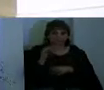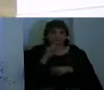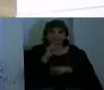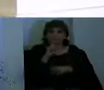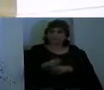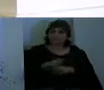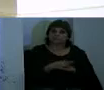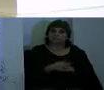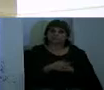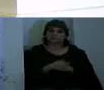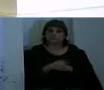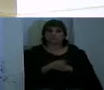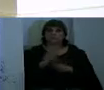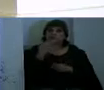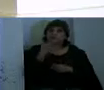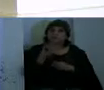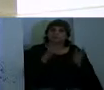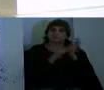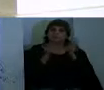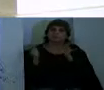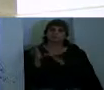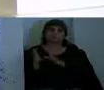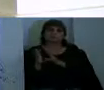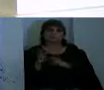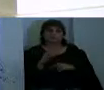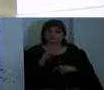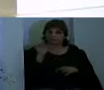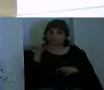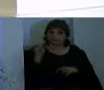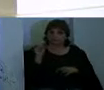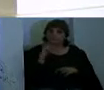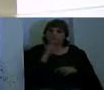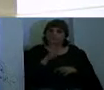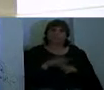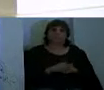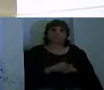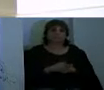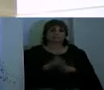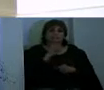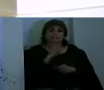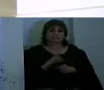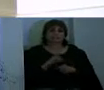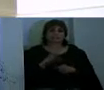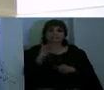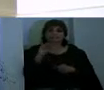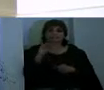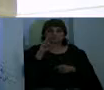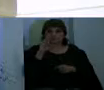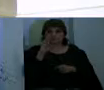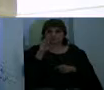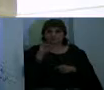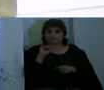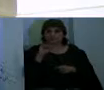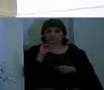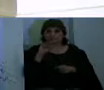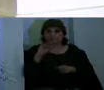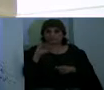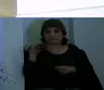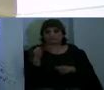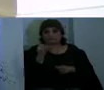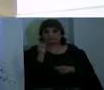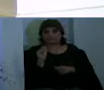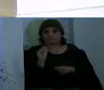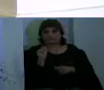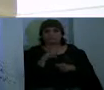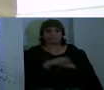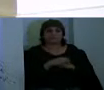is. Thank you, Jesus. Yes, he is. He is our umojo, the unity, the glue